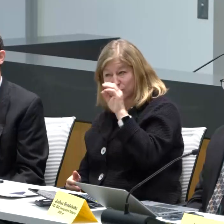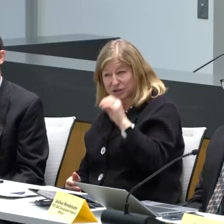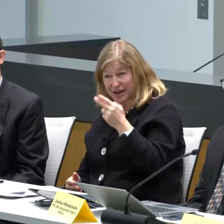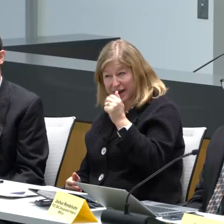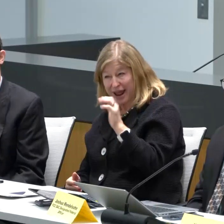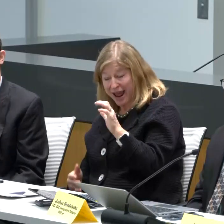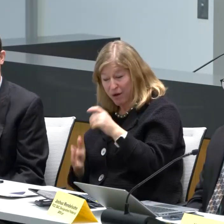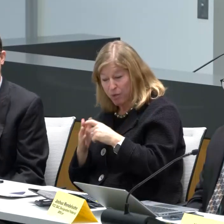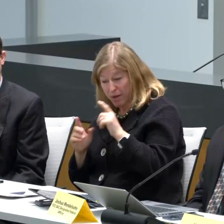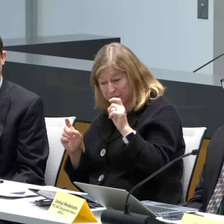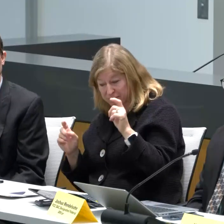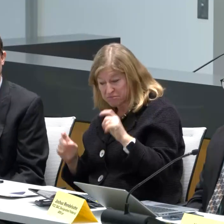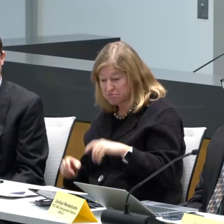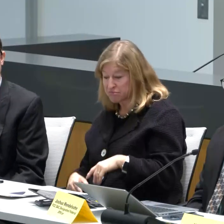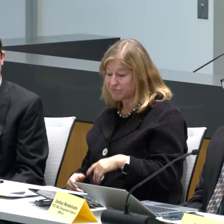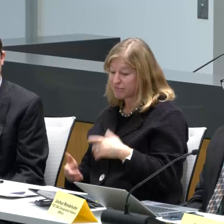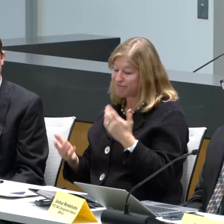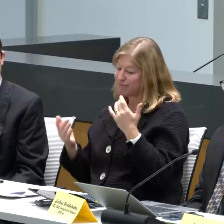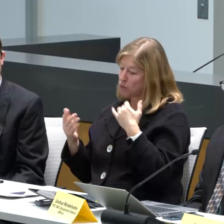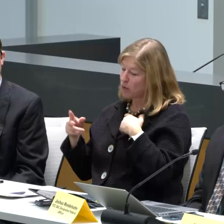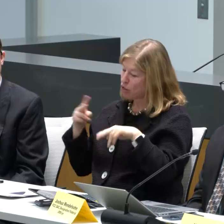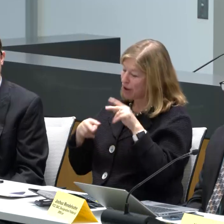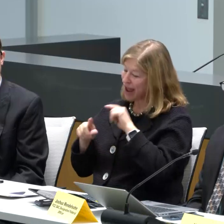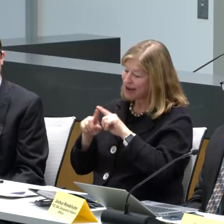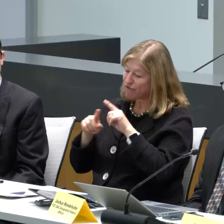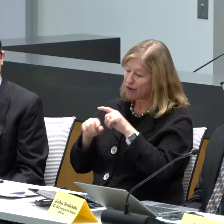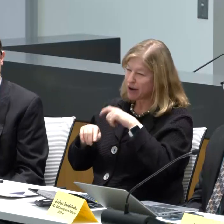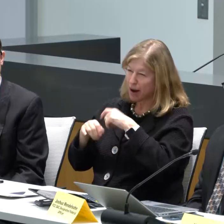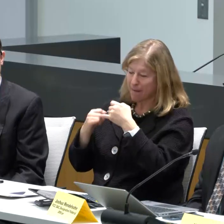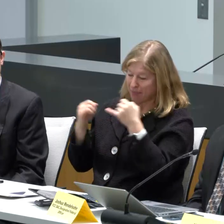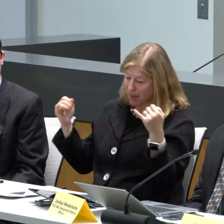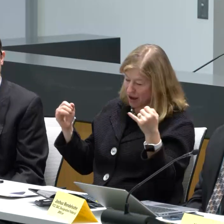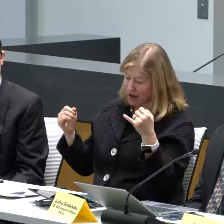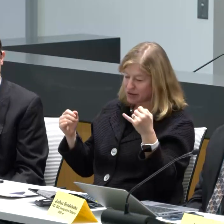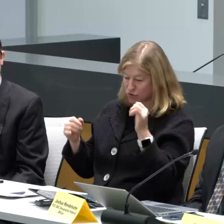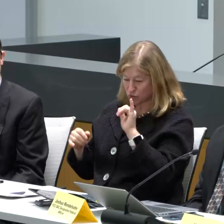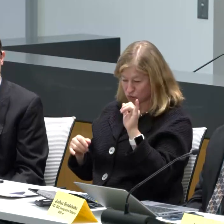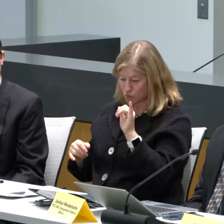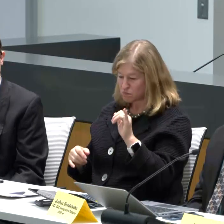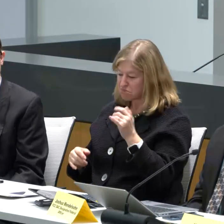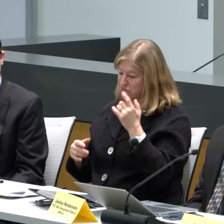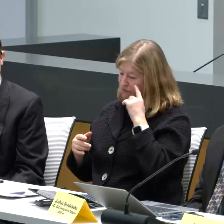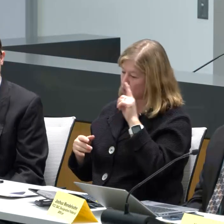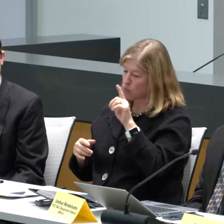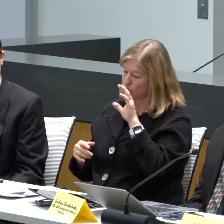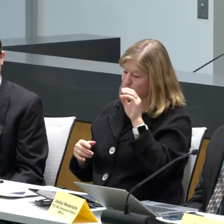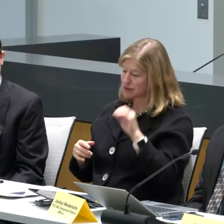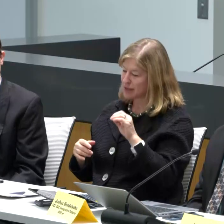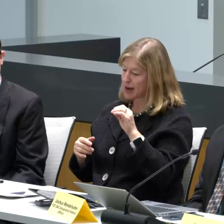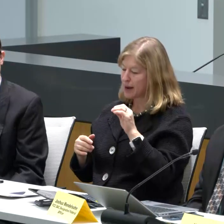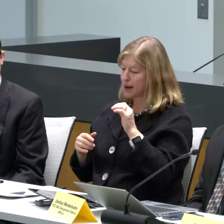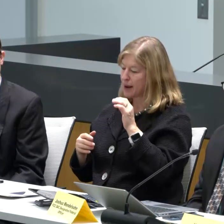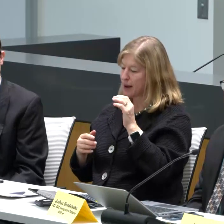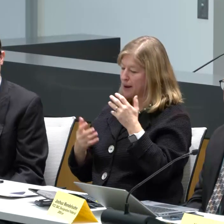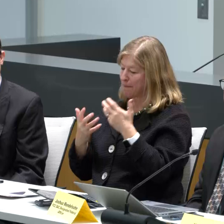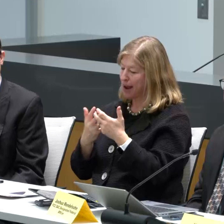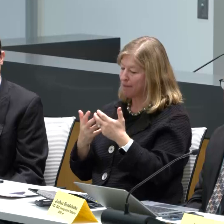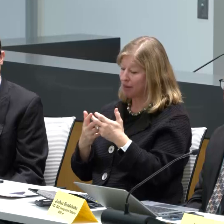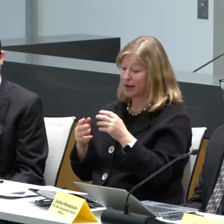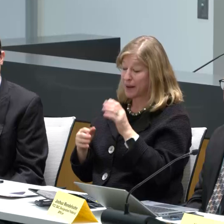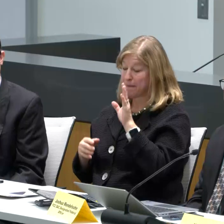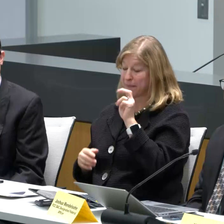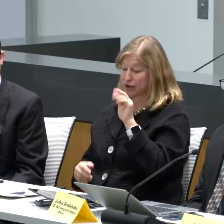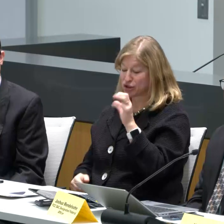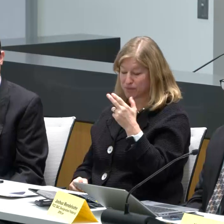We're looking at whether or not we should include volume control as part of the 100% HAC requirement, reviewing various